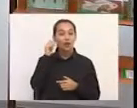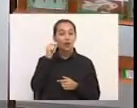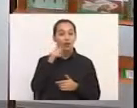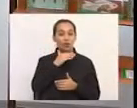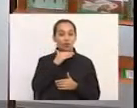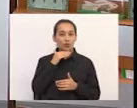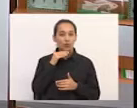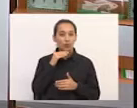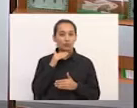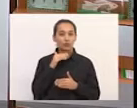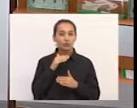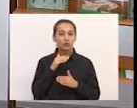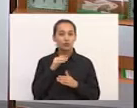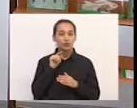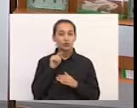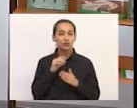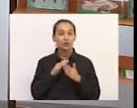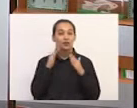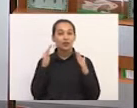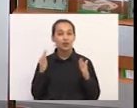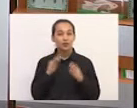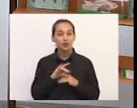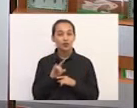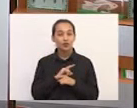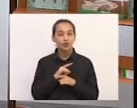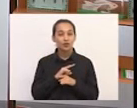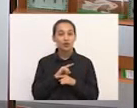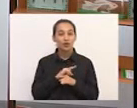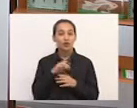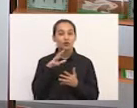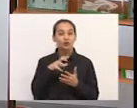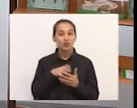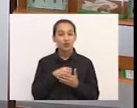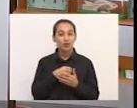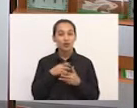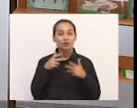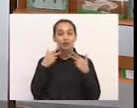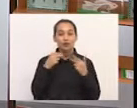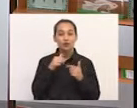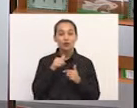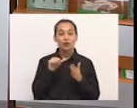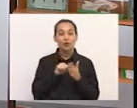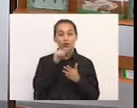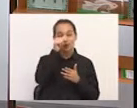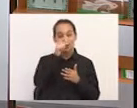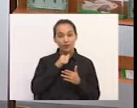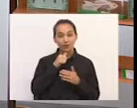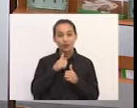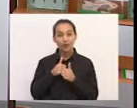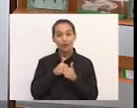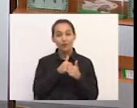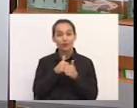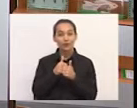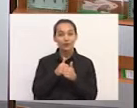bolalab yotar edi. Mana shu sichqonlarni tutaman deb yurgan mushuk esa 6 oyda ularning ortidan yetar